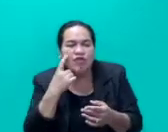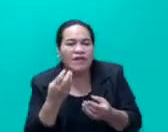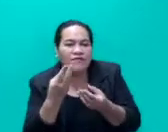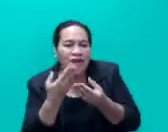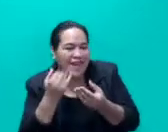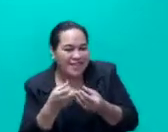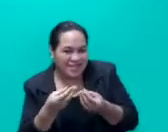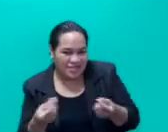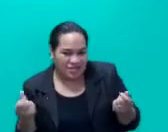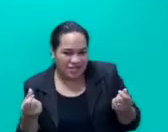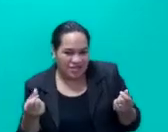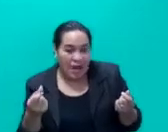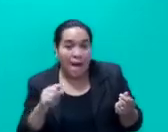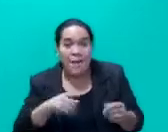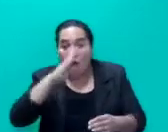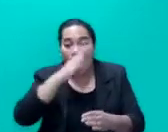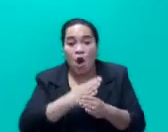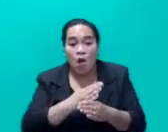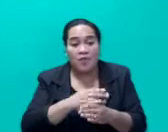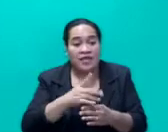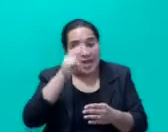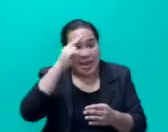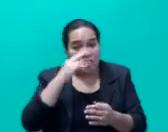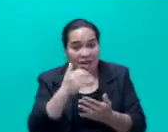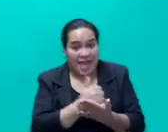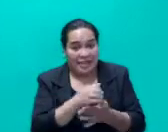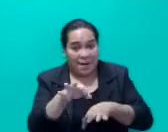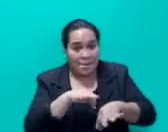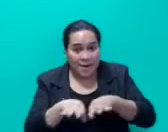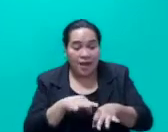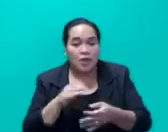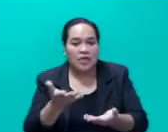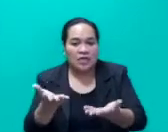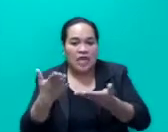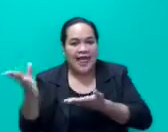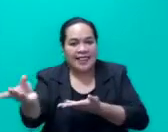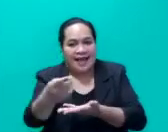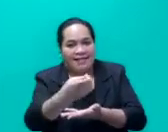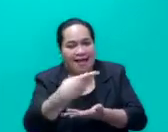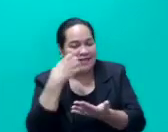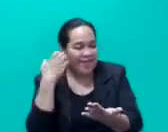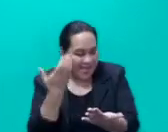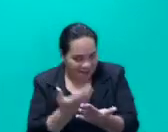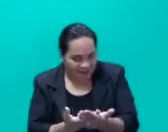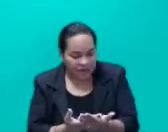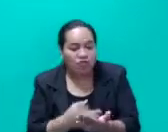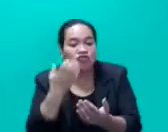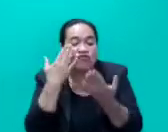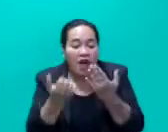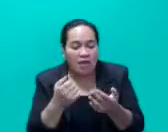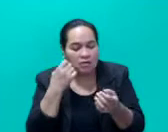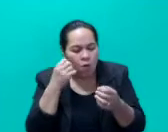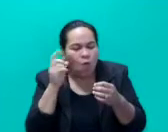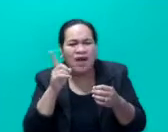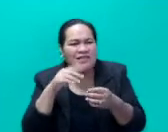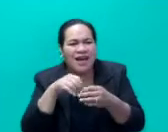all these years. But we hope that the National Action Plan will give us data and evidence. What is the root cause of violence against